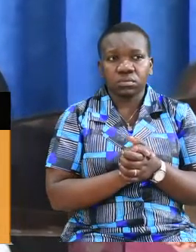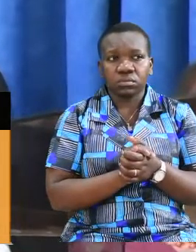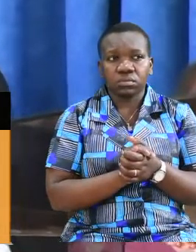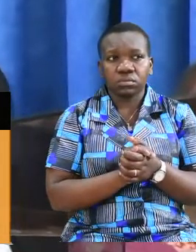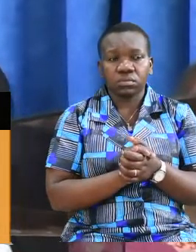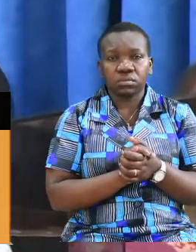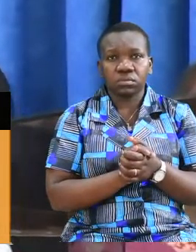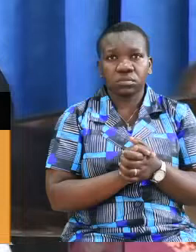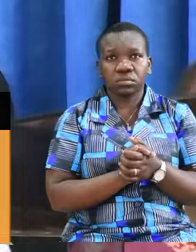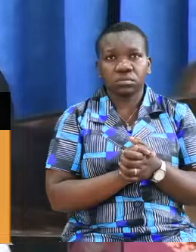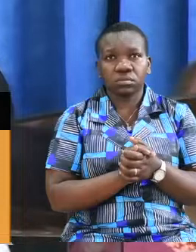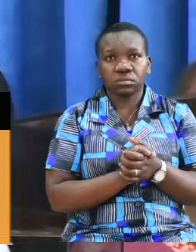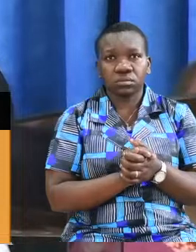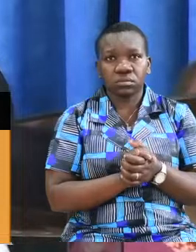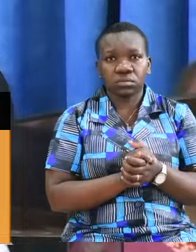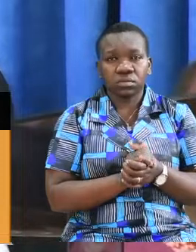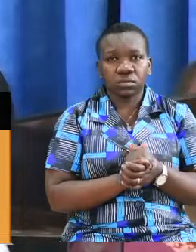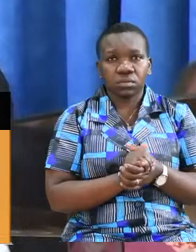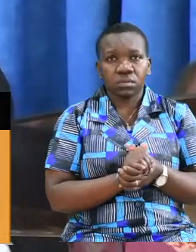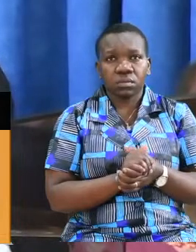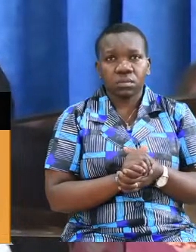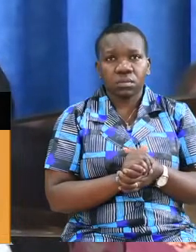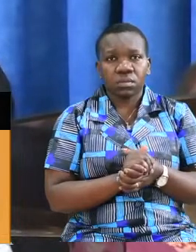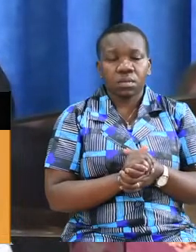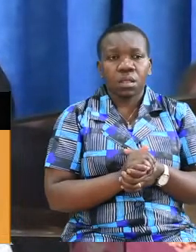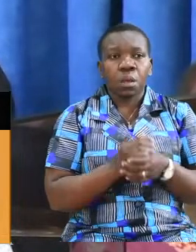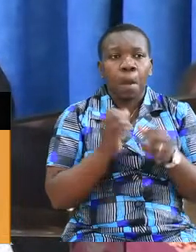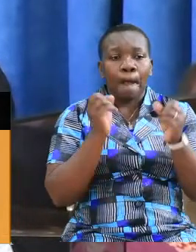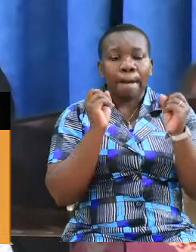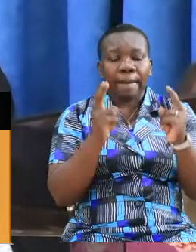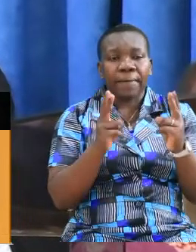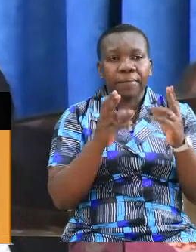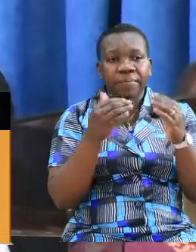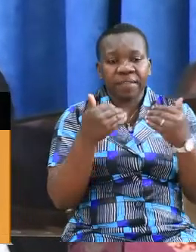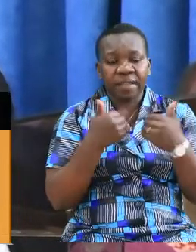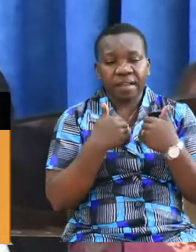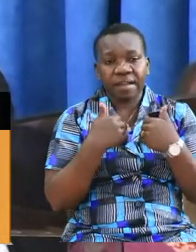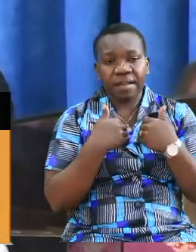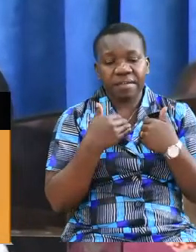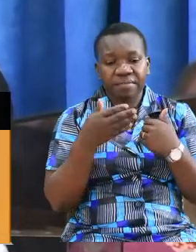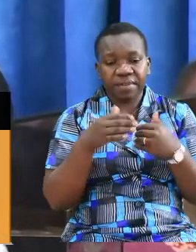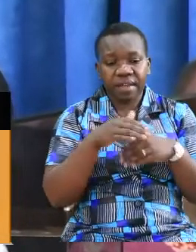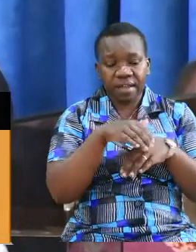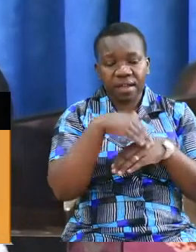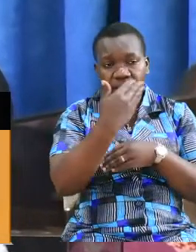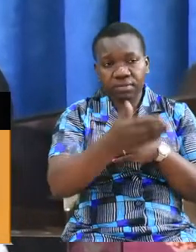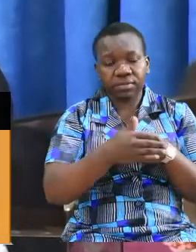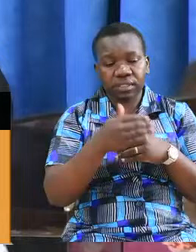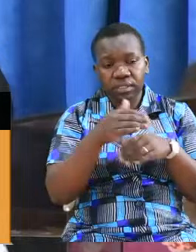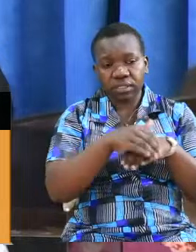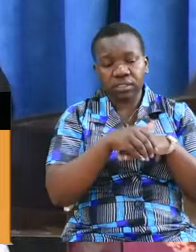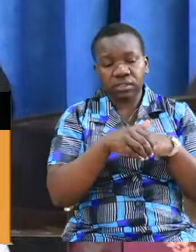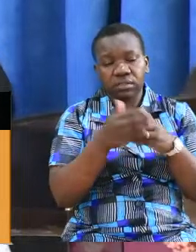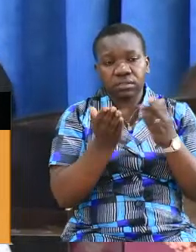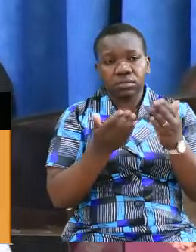Bahati Annexed Crescent District will hold their prayers in the new vestry block, second floor.